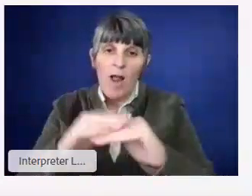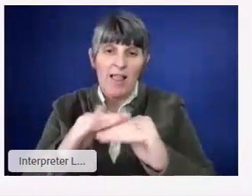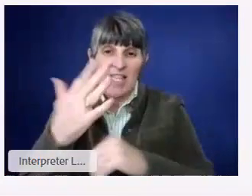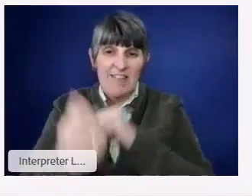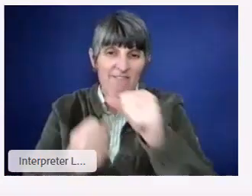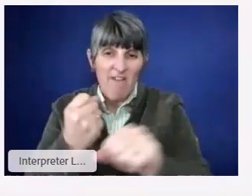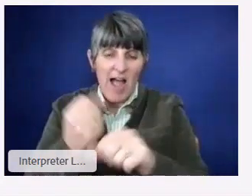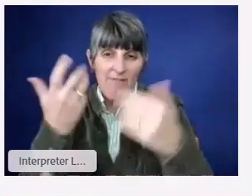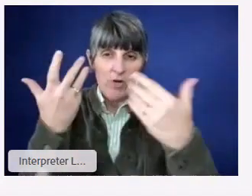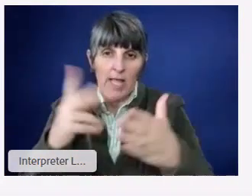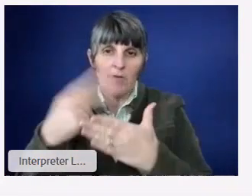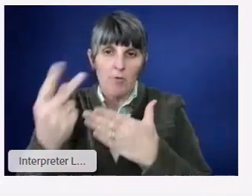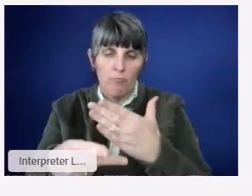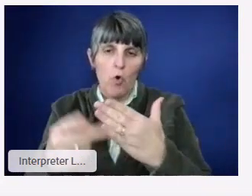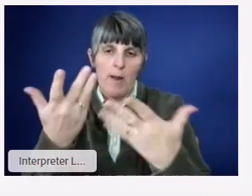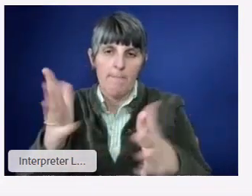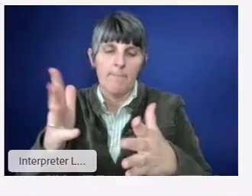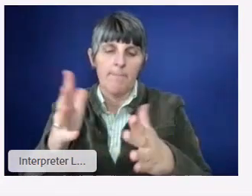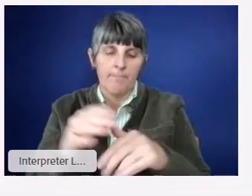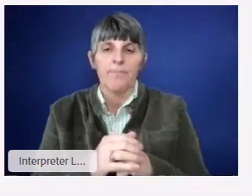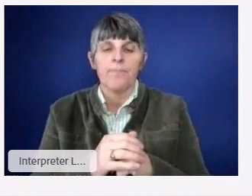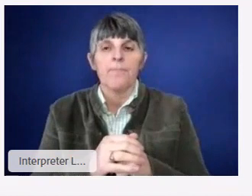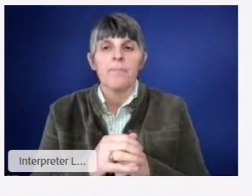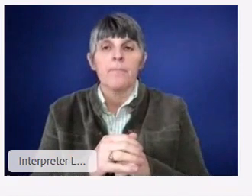after the program is completed.